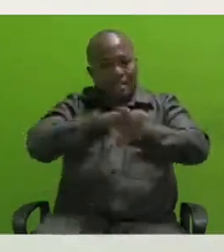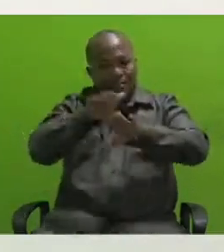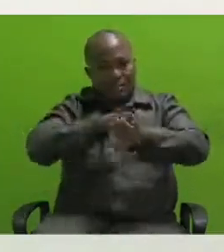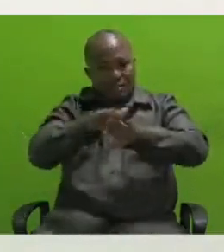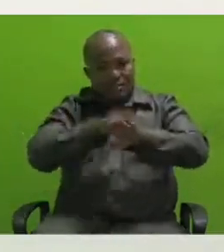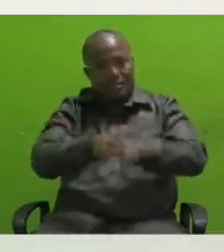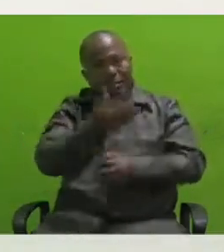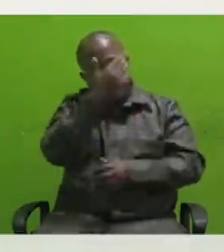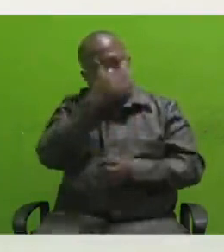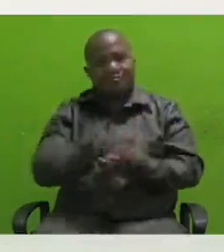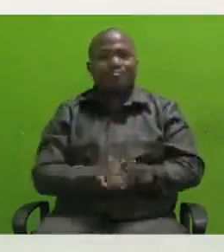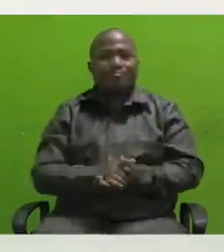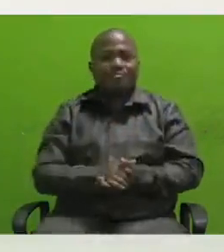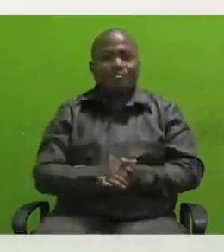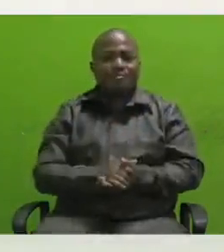general